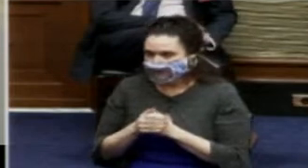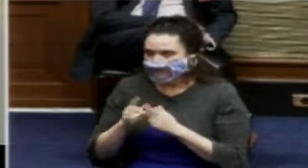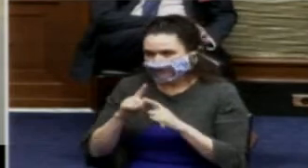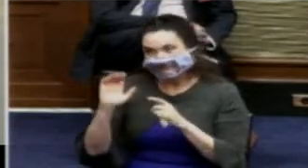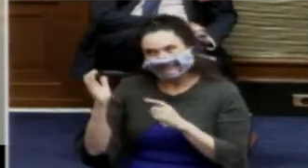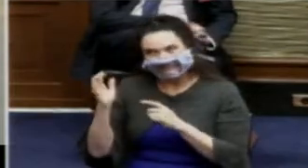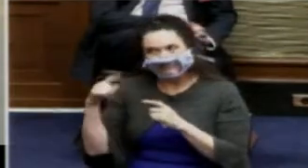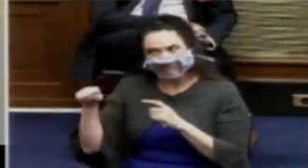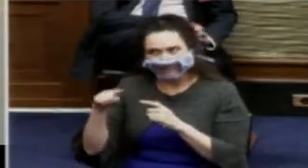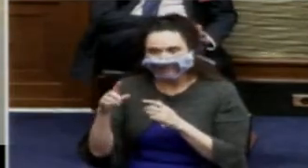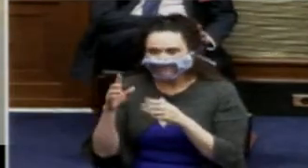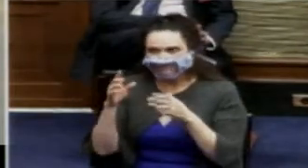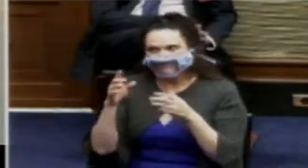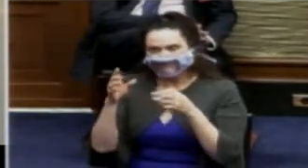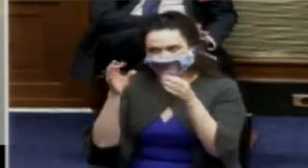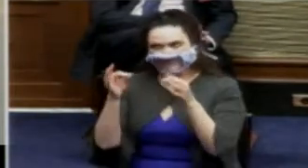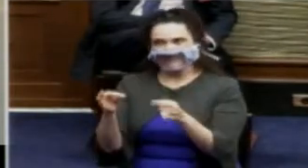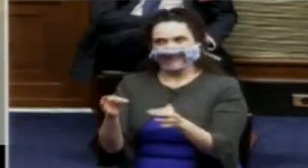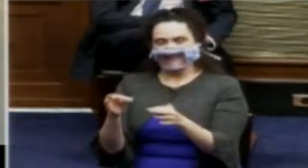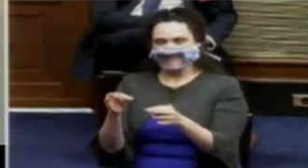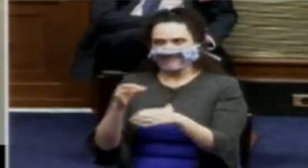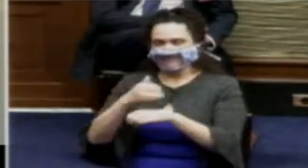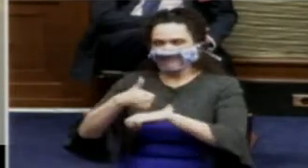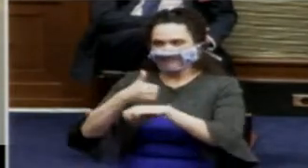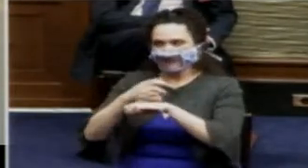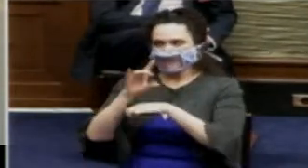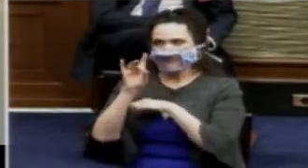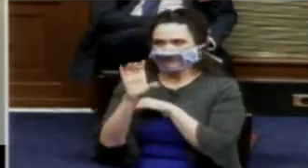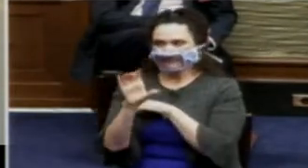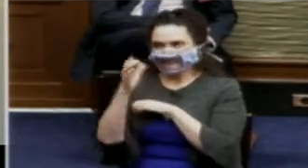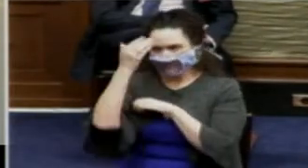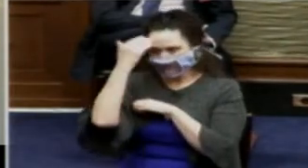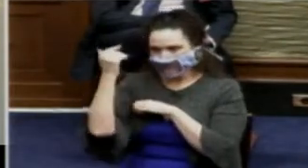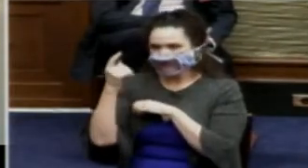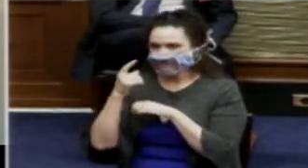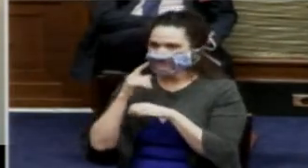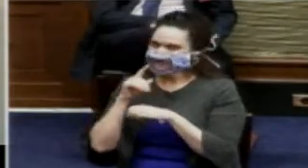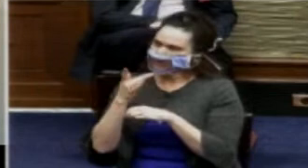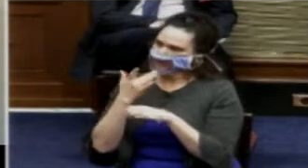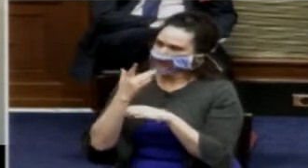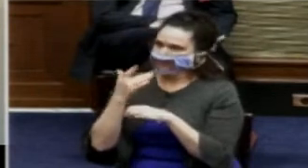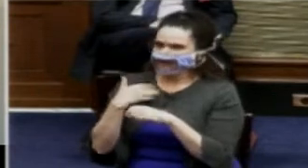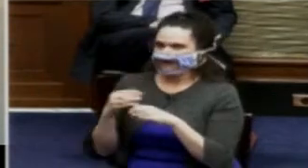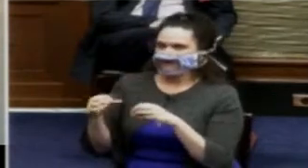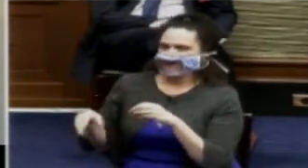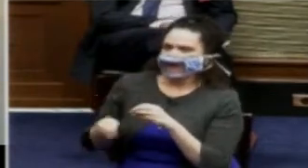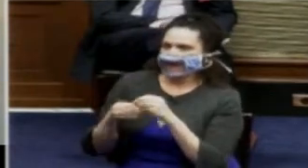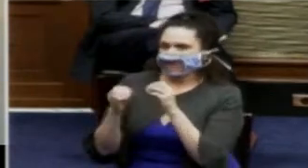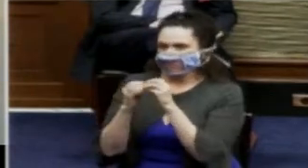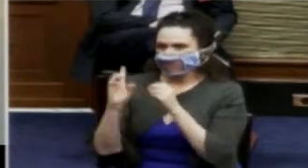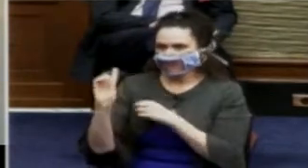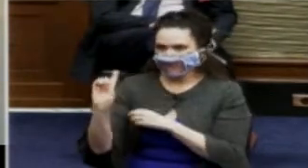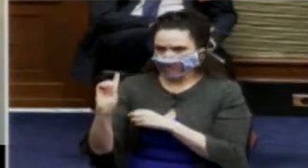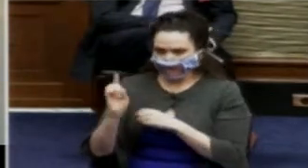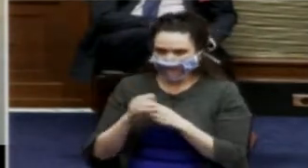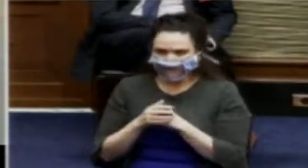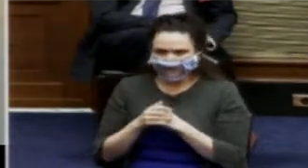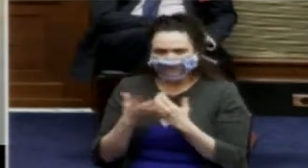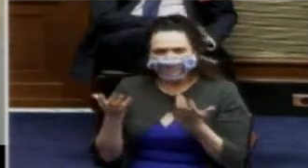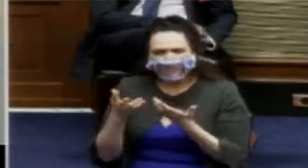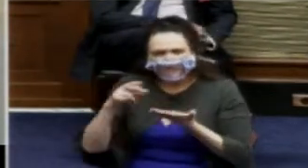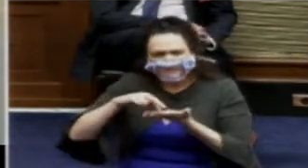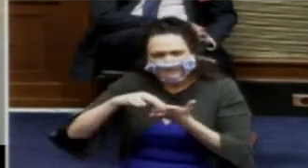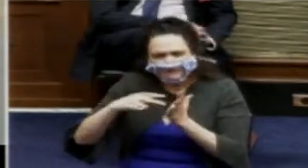D.C.'s. And then lastly, what is the intent? What was the intent of the founders? That